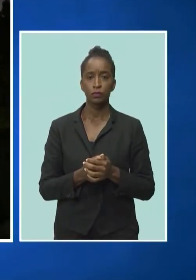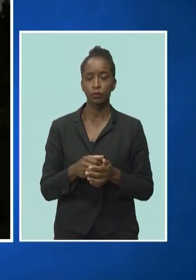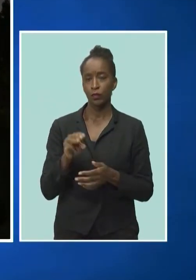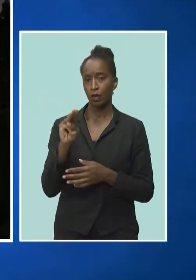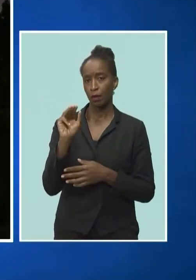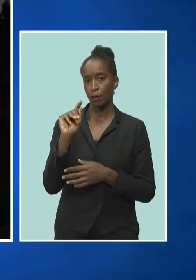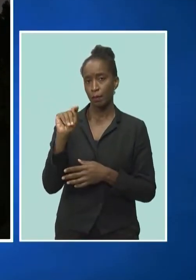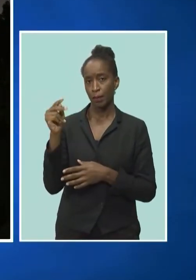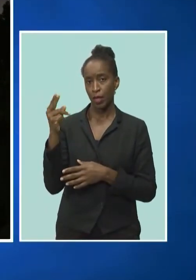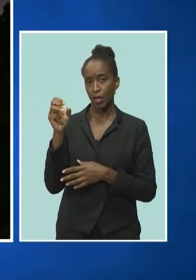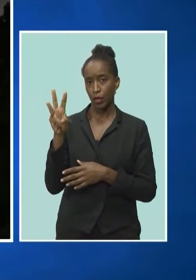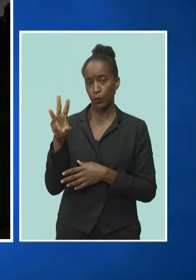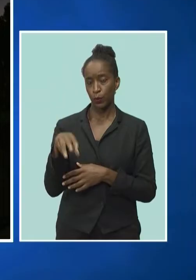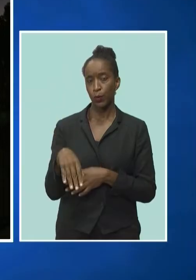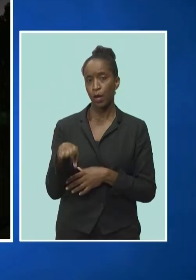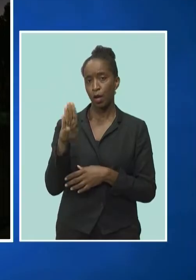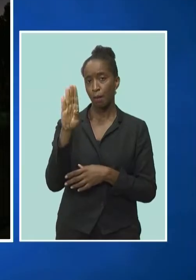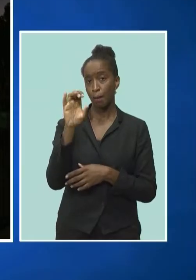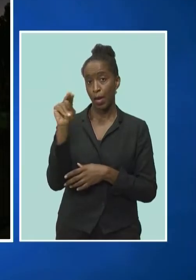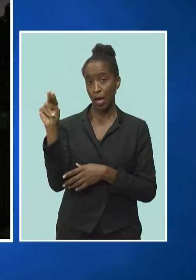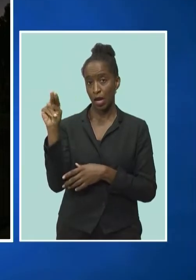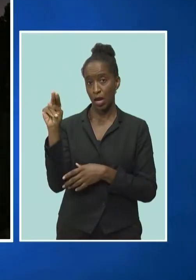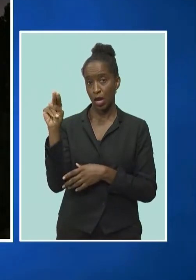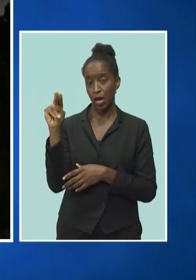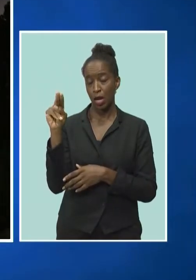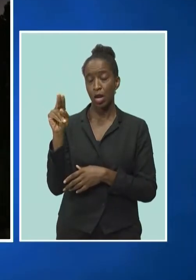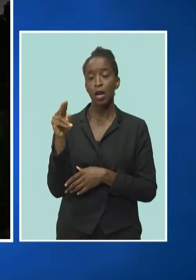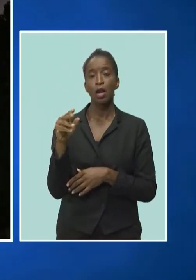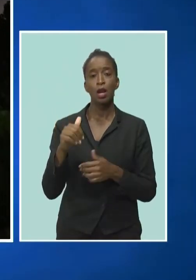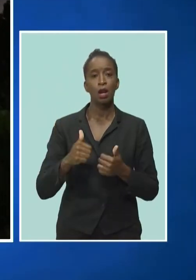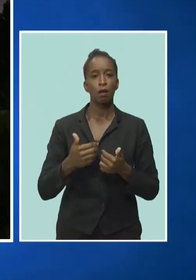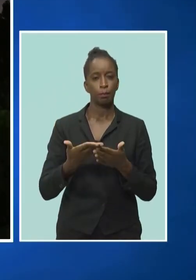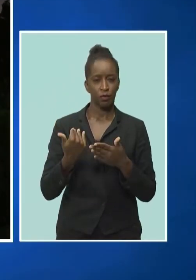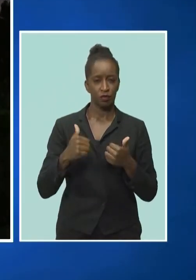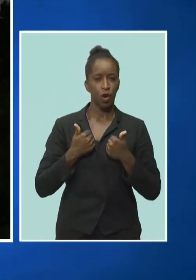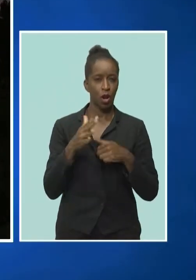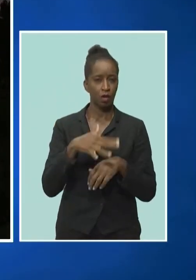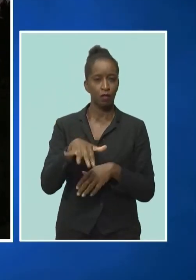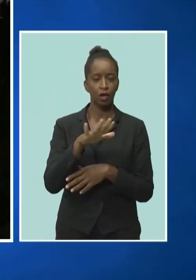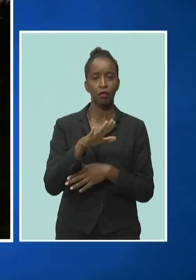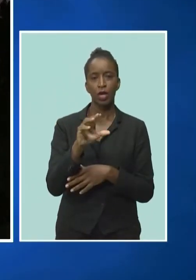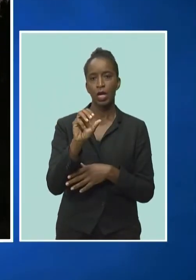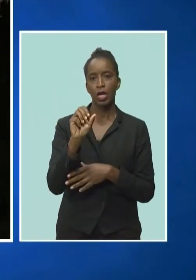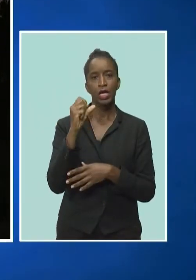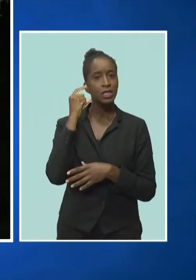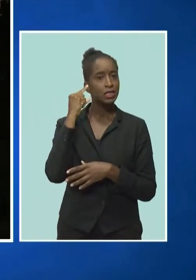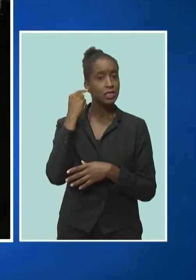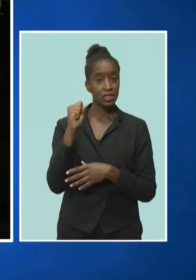Matthew Bain and from Silver Hill, Christchurch.